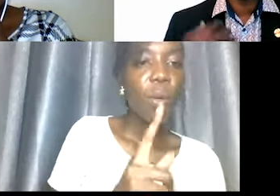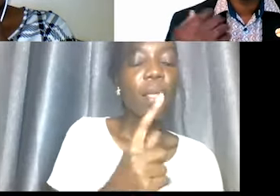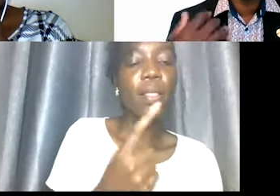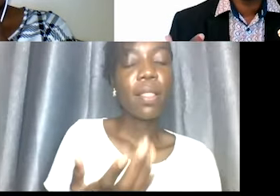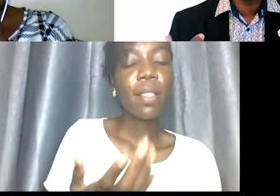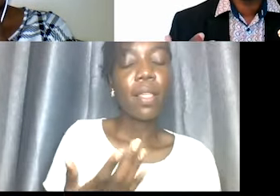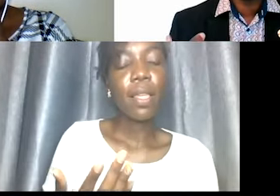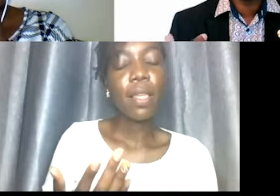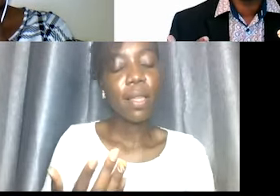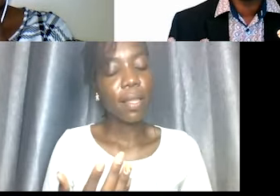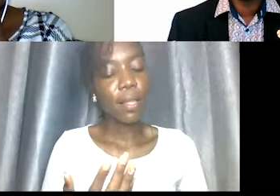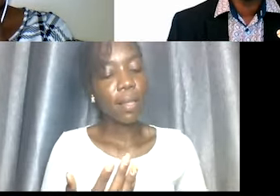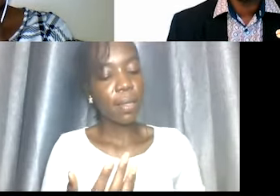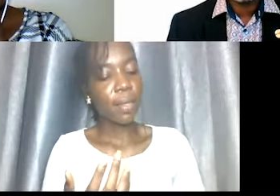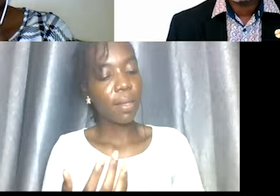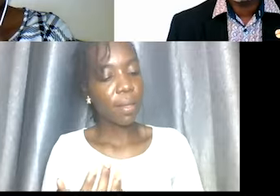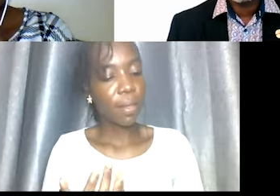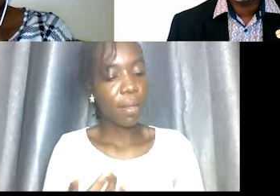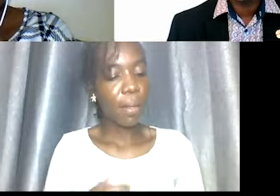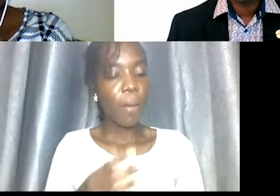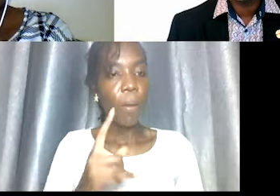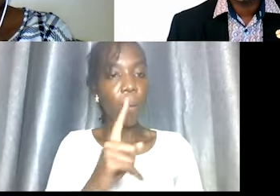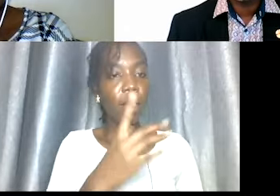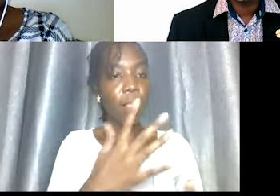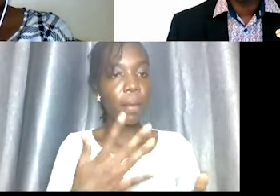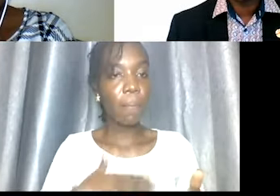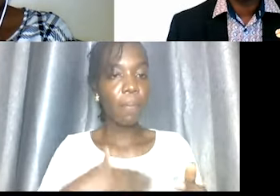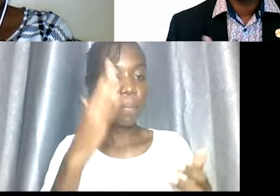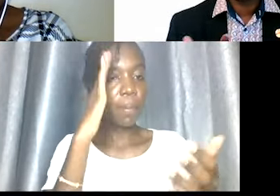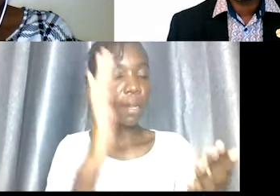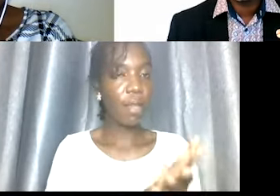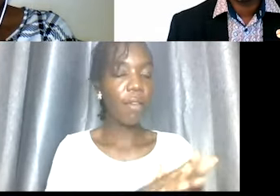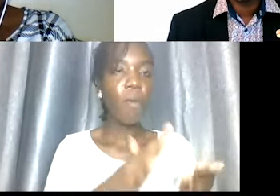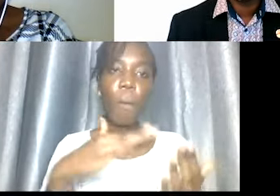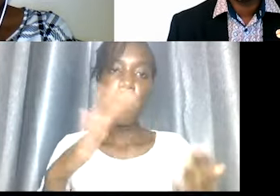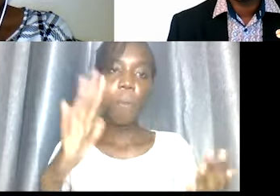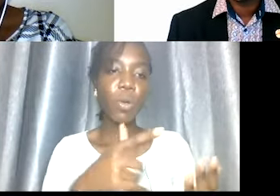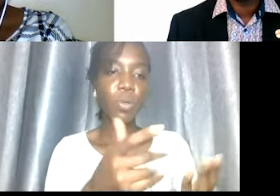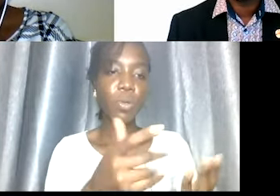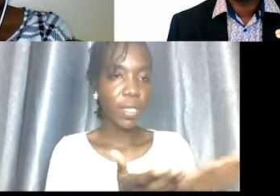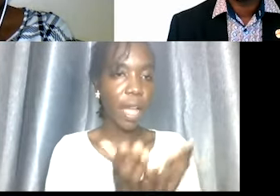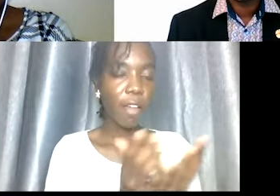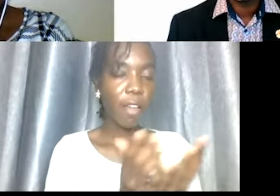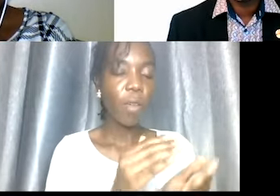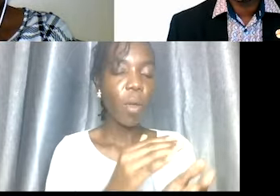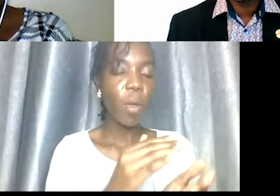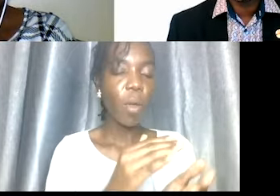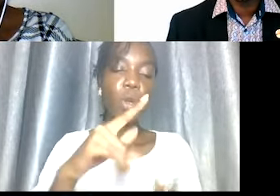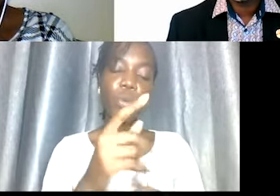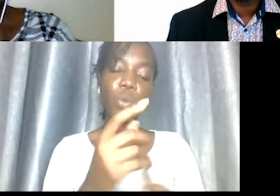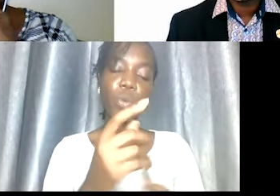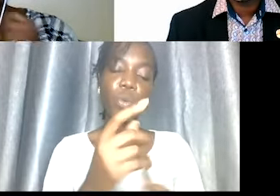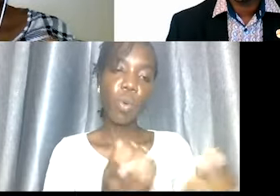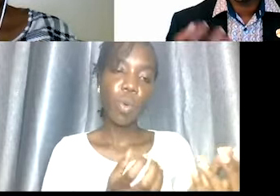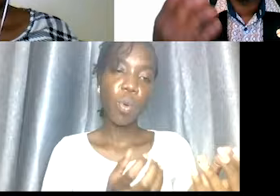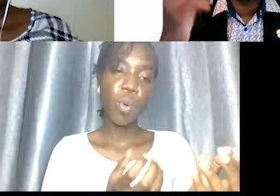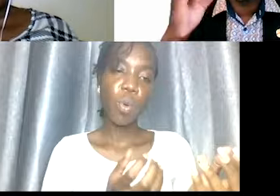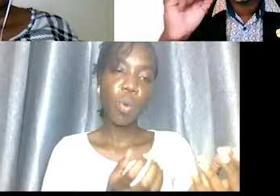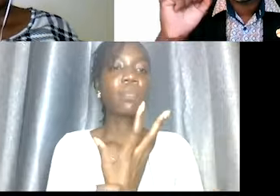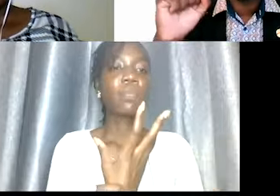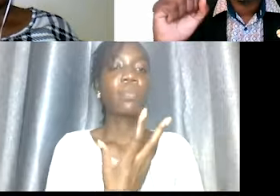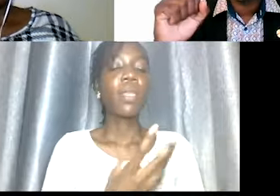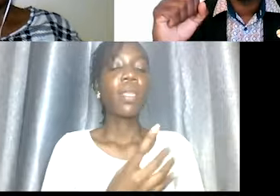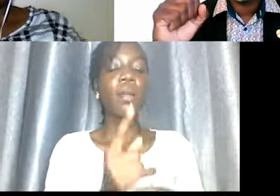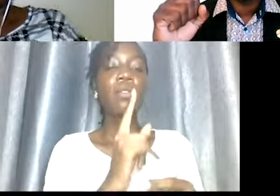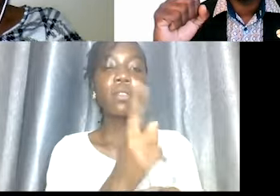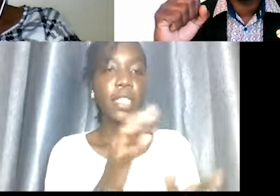more I serve, the more I grow. The more we serve others, the more we grow. Because if we get